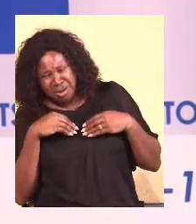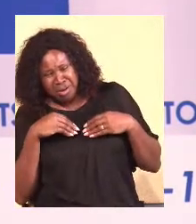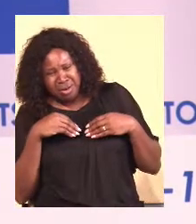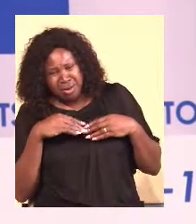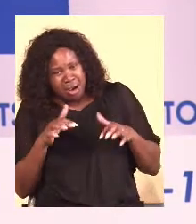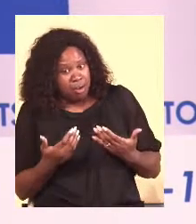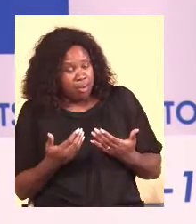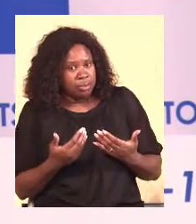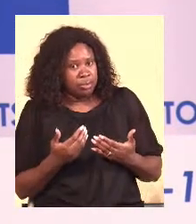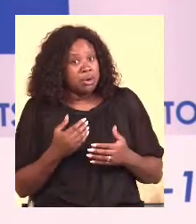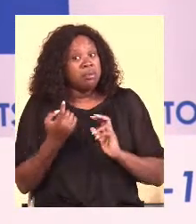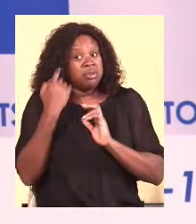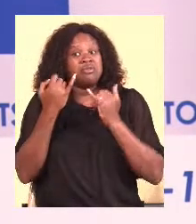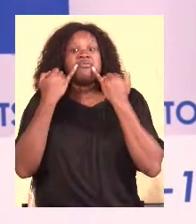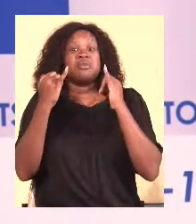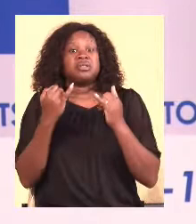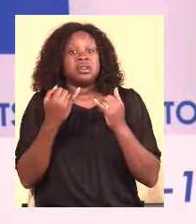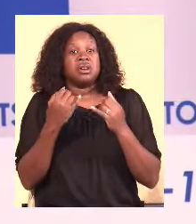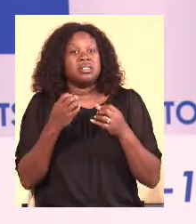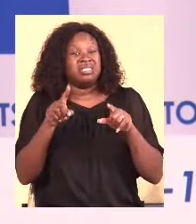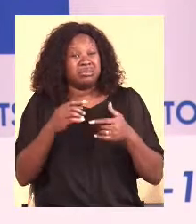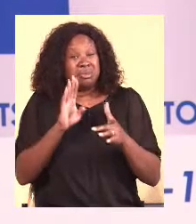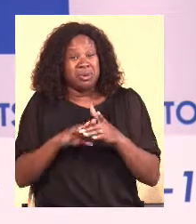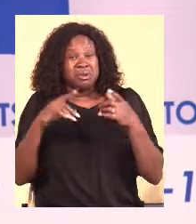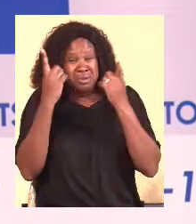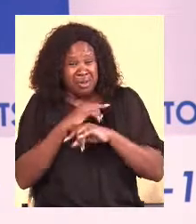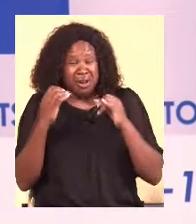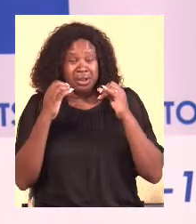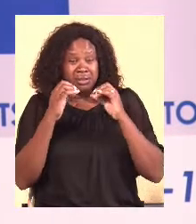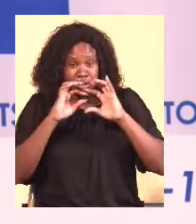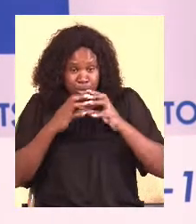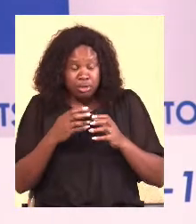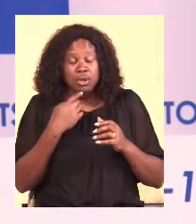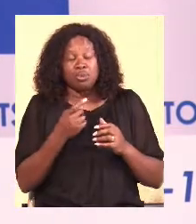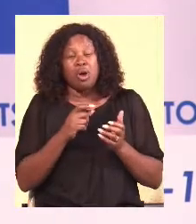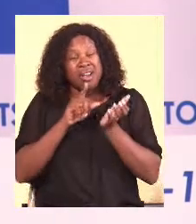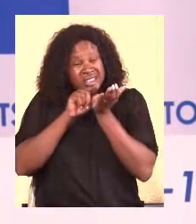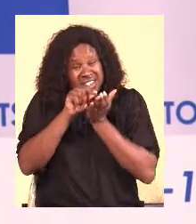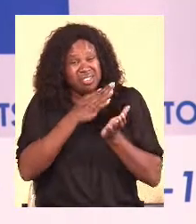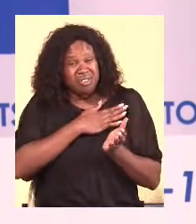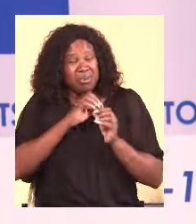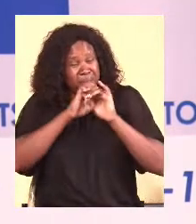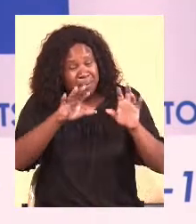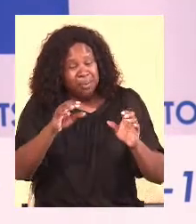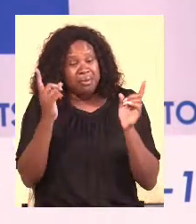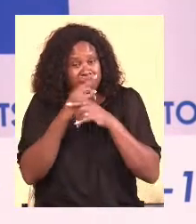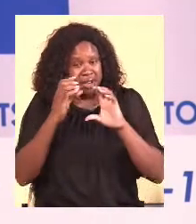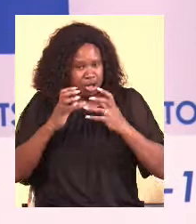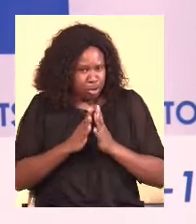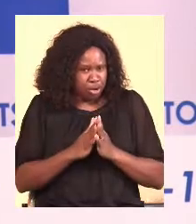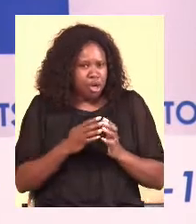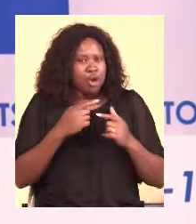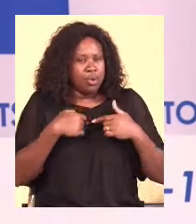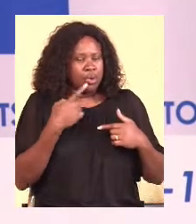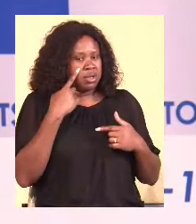that there's this big issue about fake news, and the journalists are made out as the biggest culprits, and yet we can see for ourselves that it is in